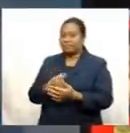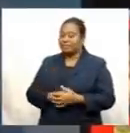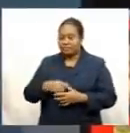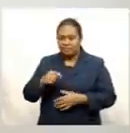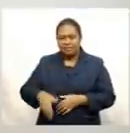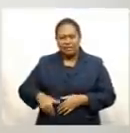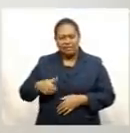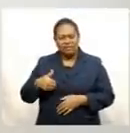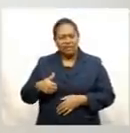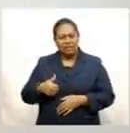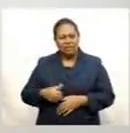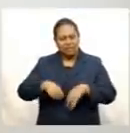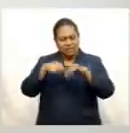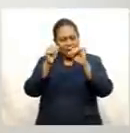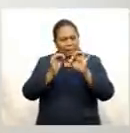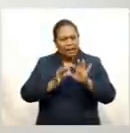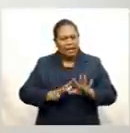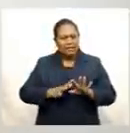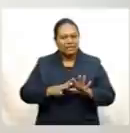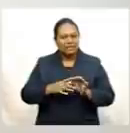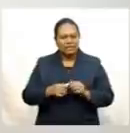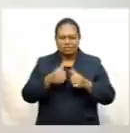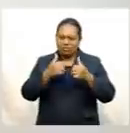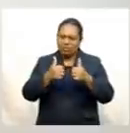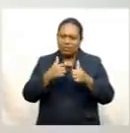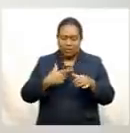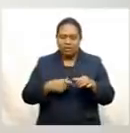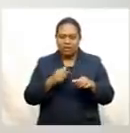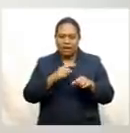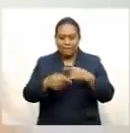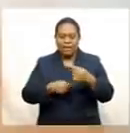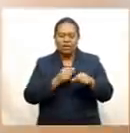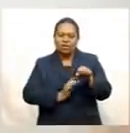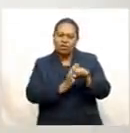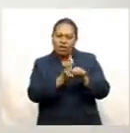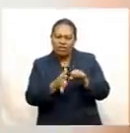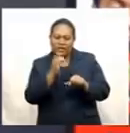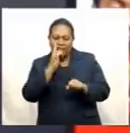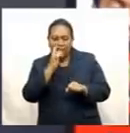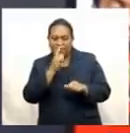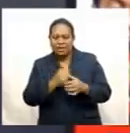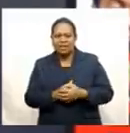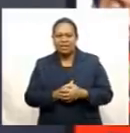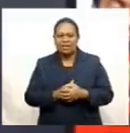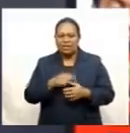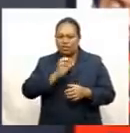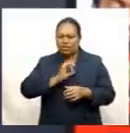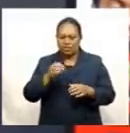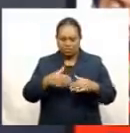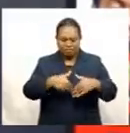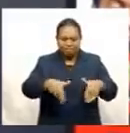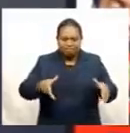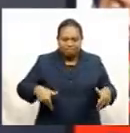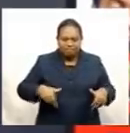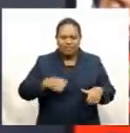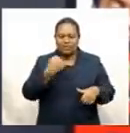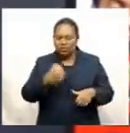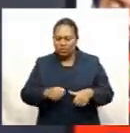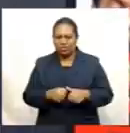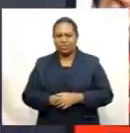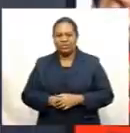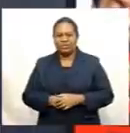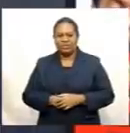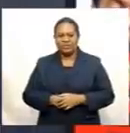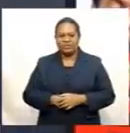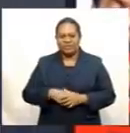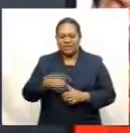the blessing and the advantage of having COVID. Is like people had to get out of their comfort zone, get out of the box, and think out of the box in terms of